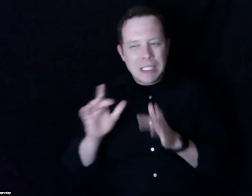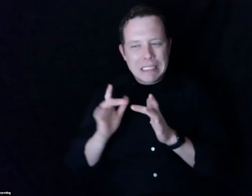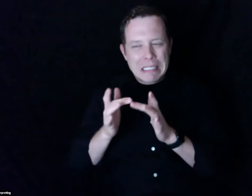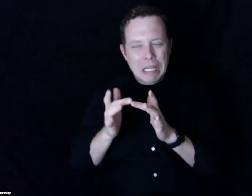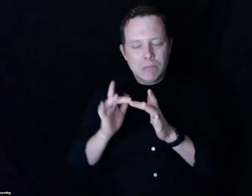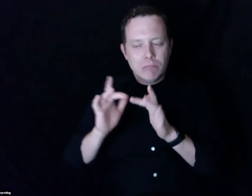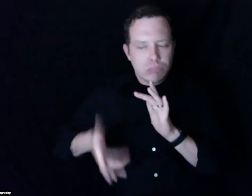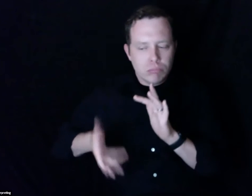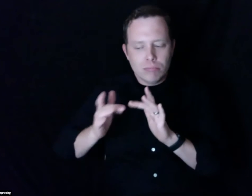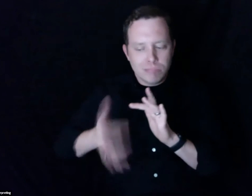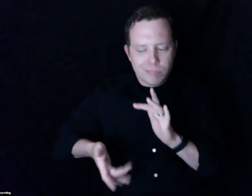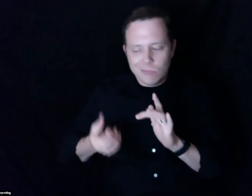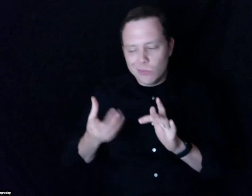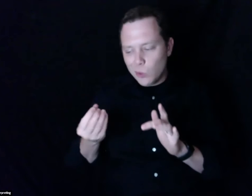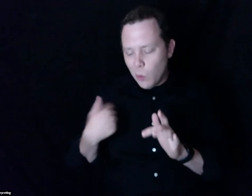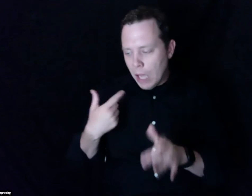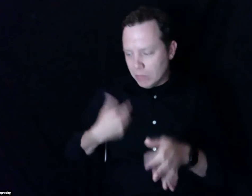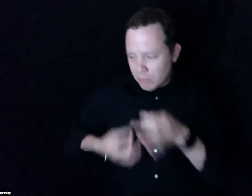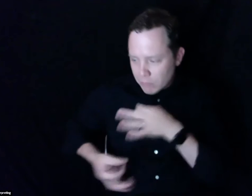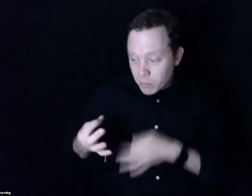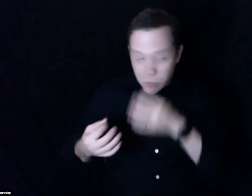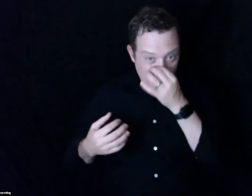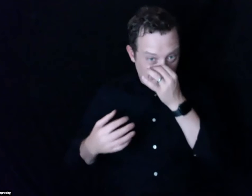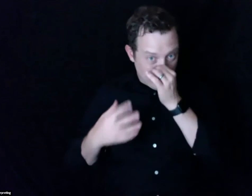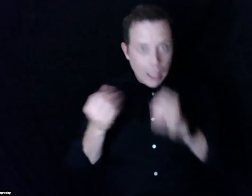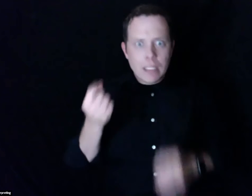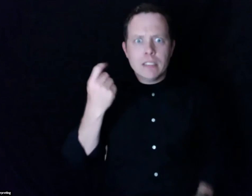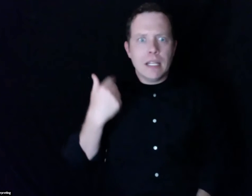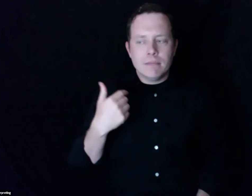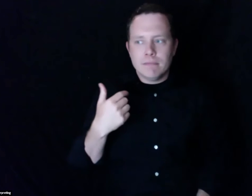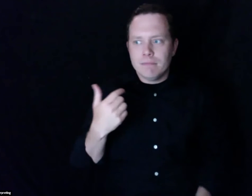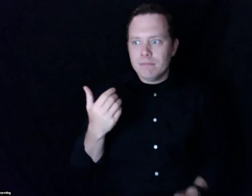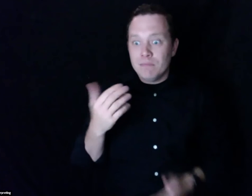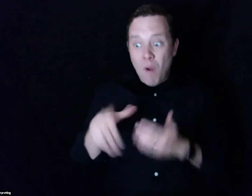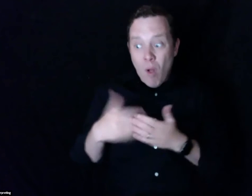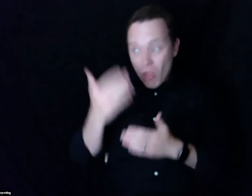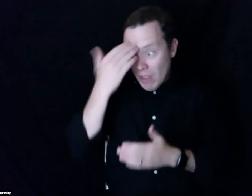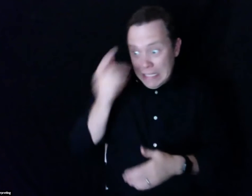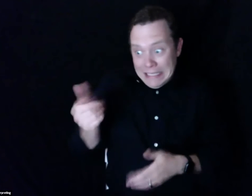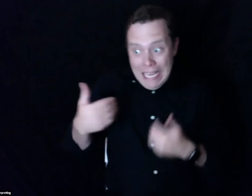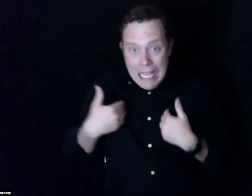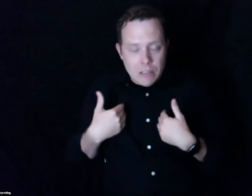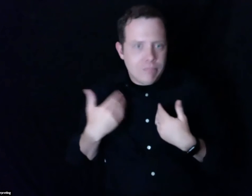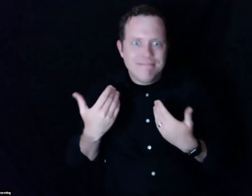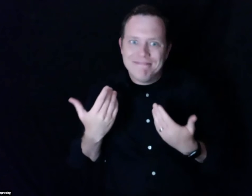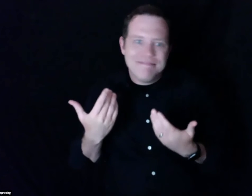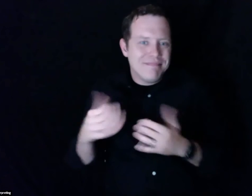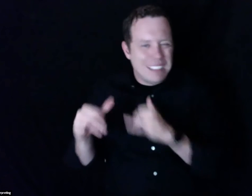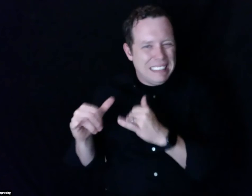And I don't have as much knowledge as she does, but that's what I'm here to talk about, is just how much